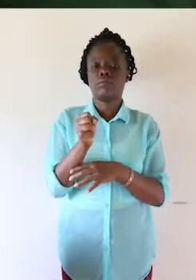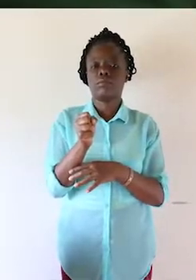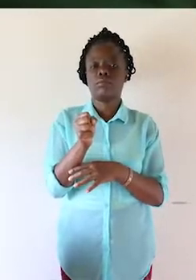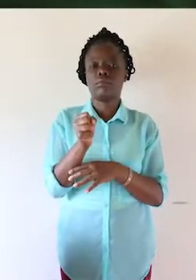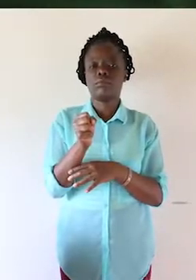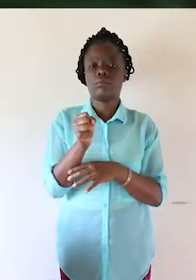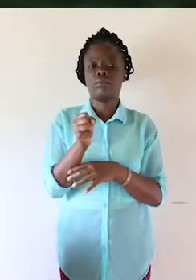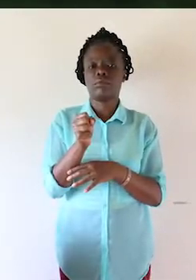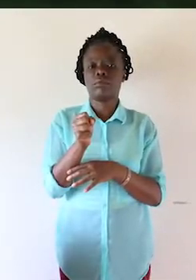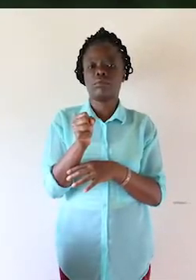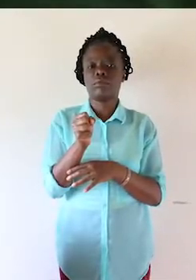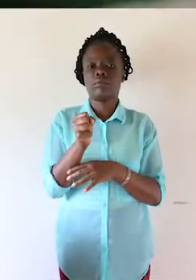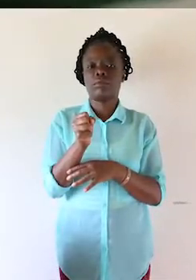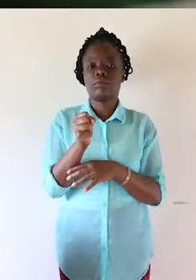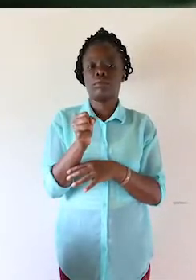Good.